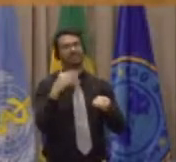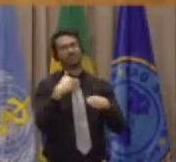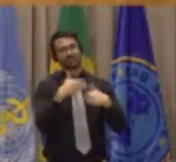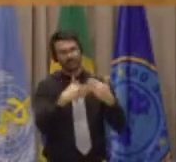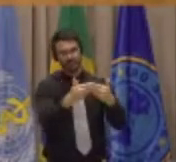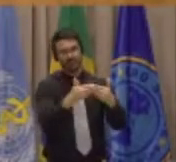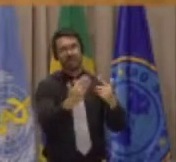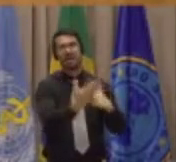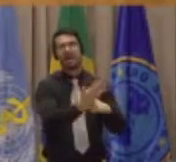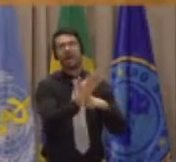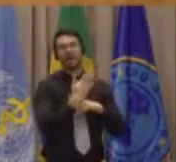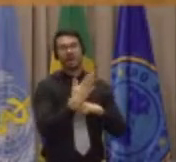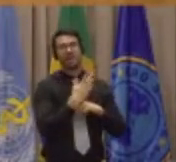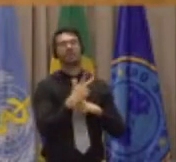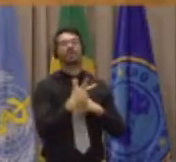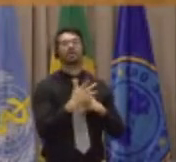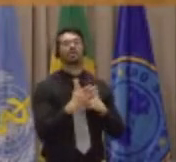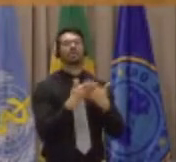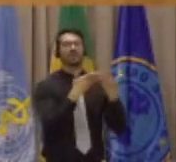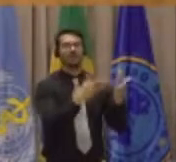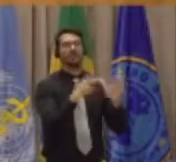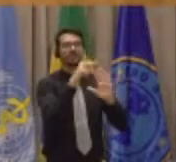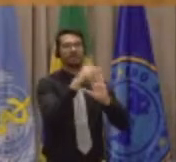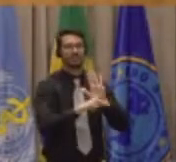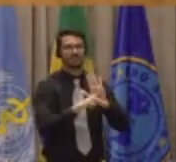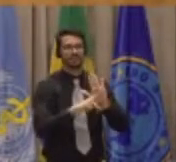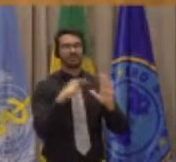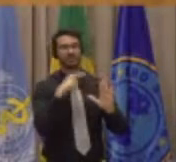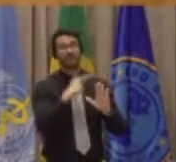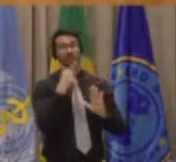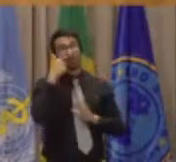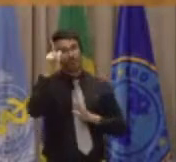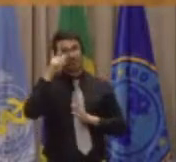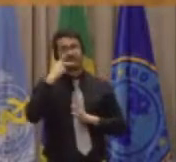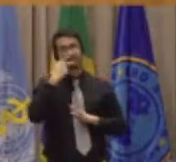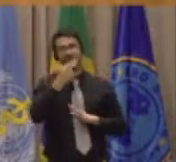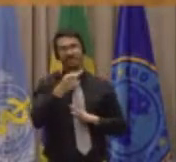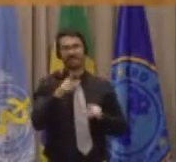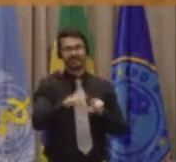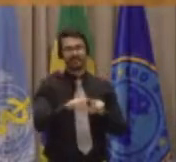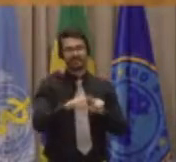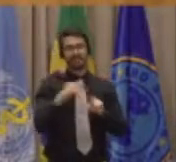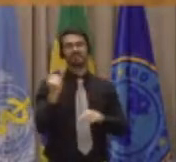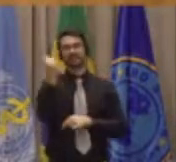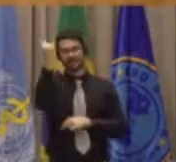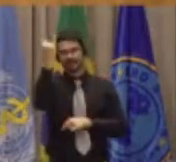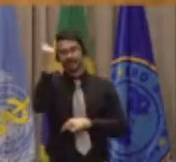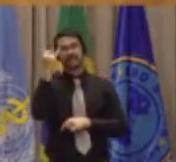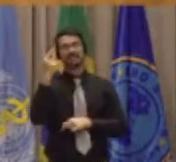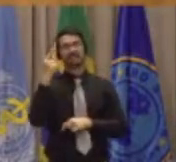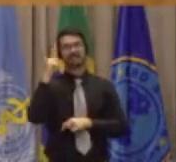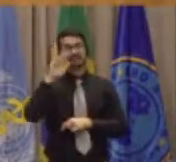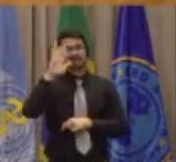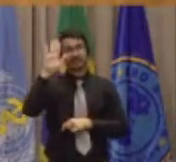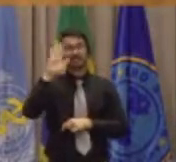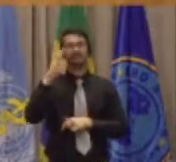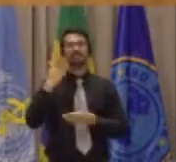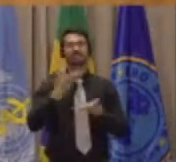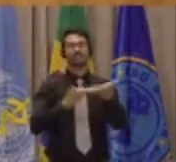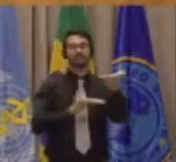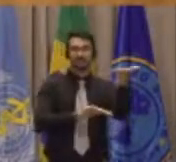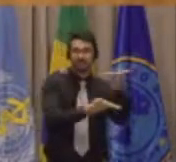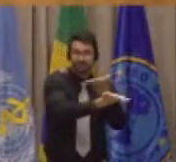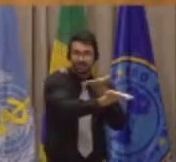the country to contribute in this kind of project. And the other thing that I would like to highlight that is